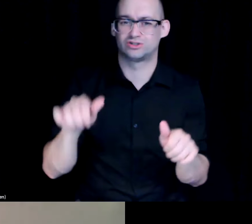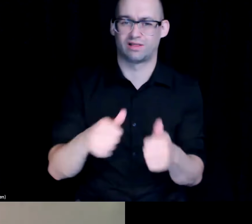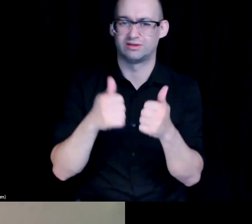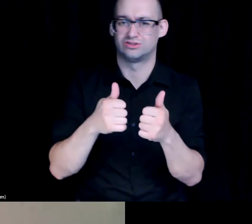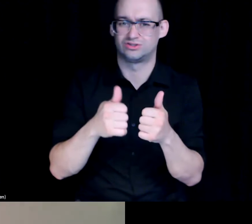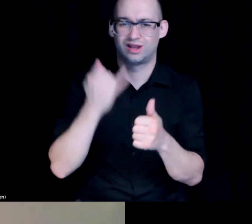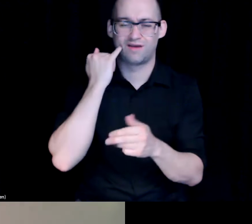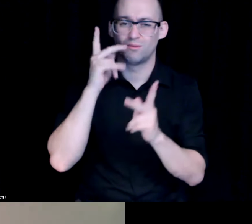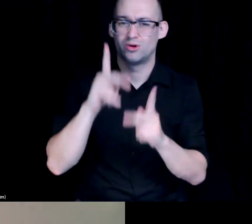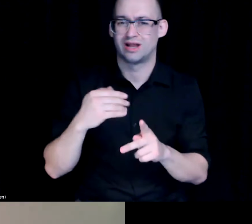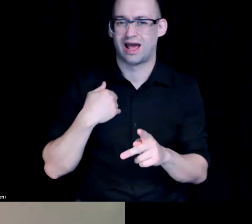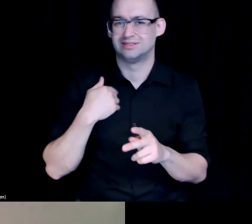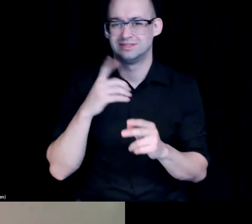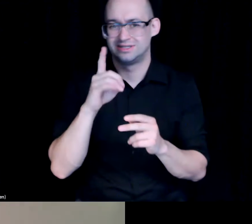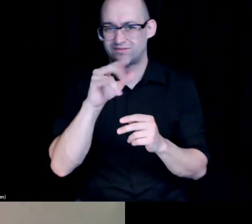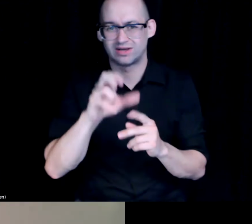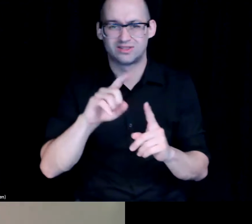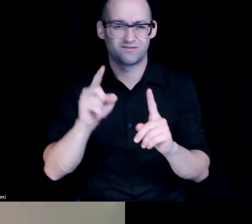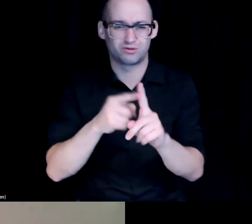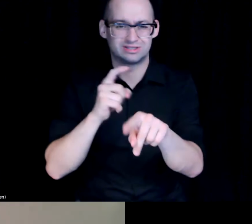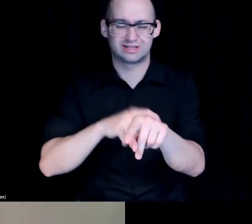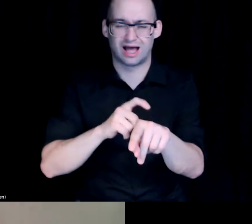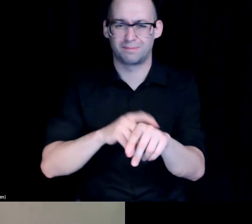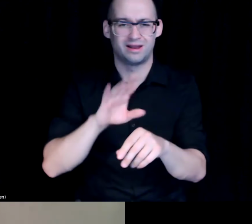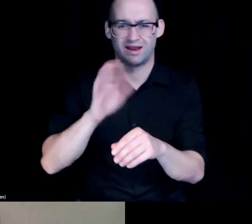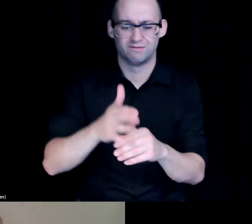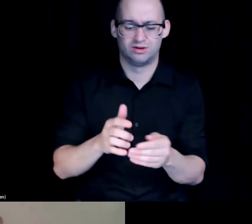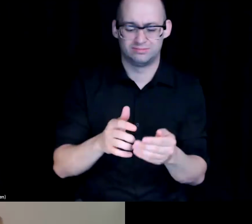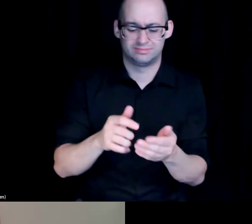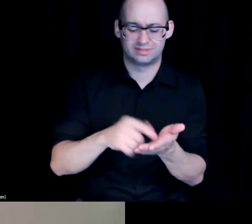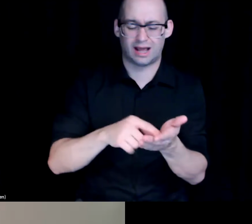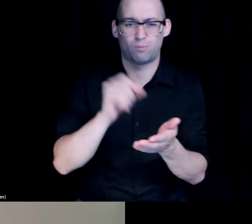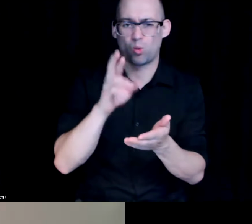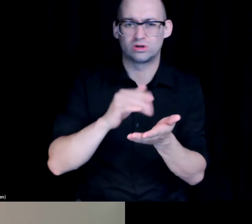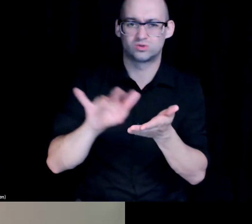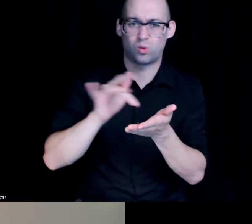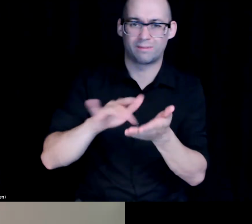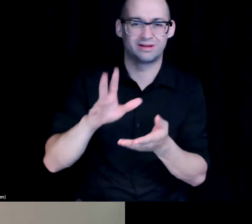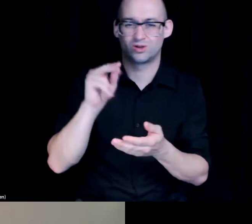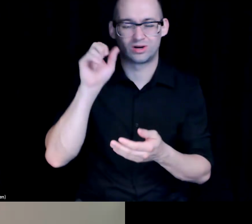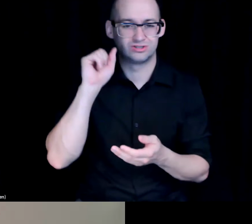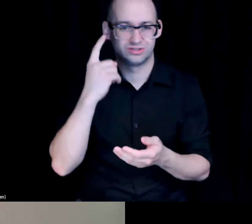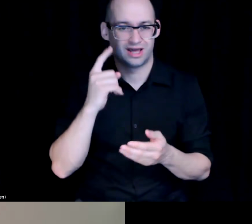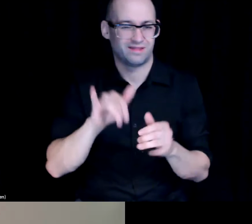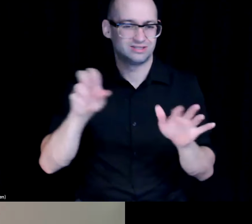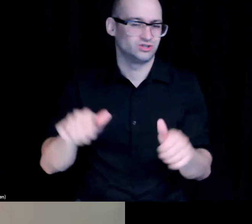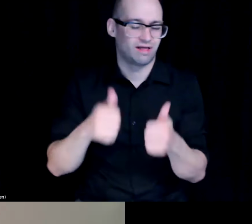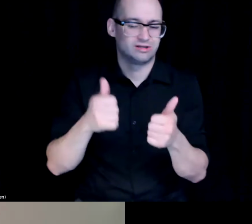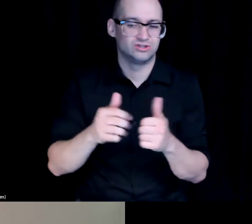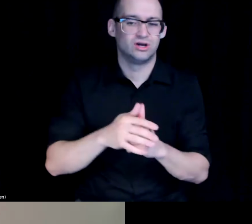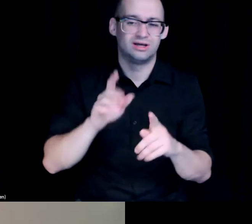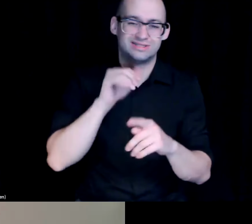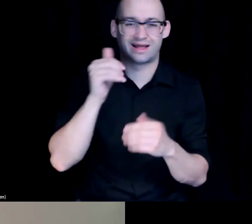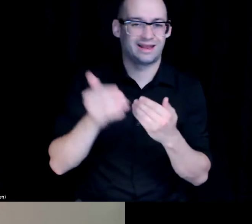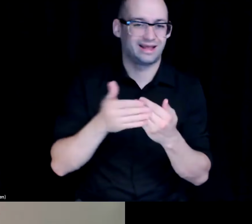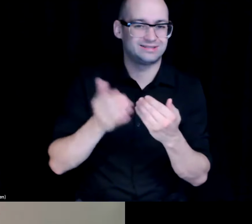has a device for the first time and they've never tapped or swiped, they don't really understand and it can be very challenging. So not an easy program